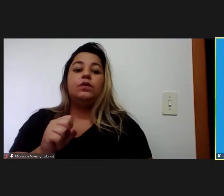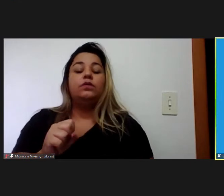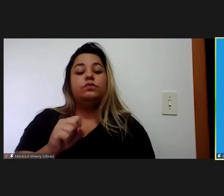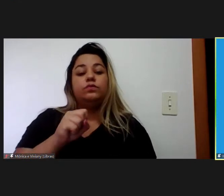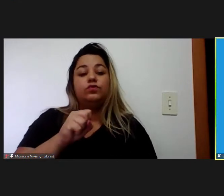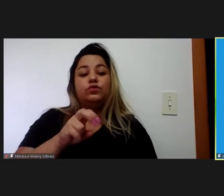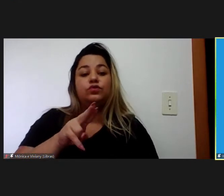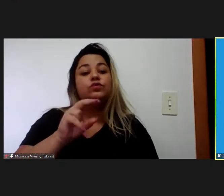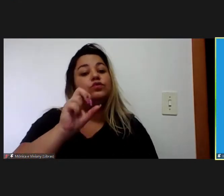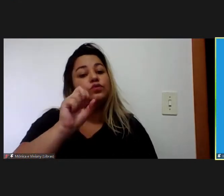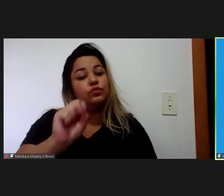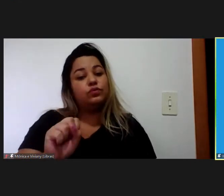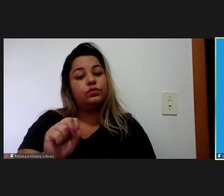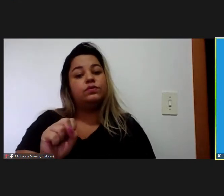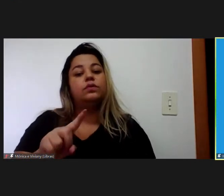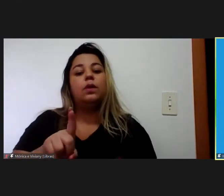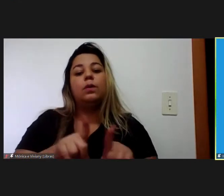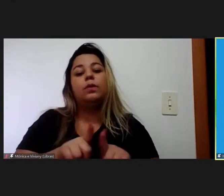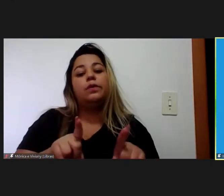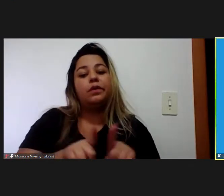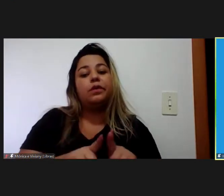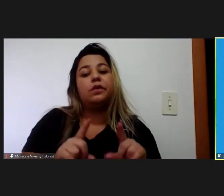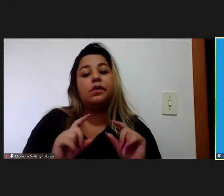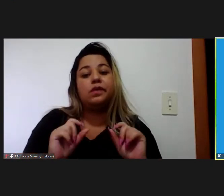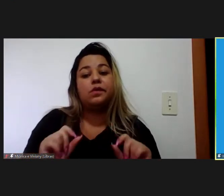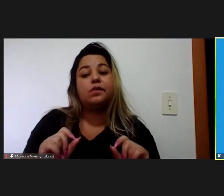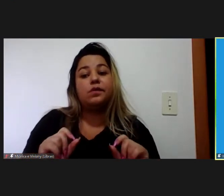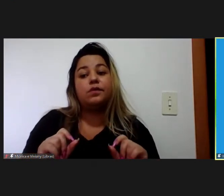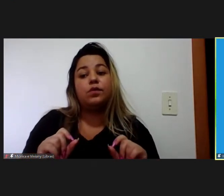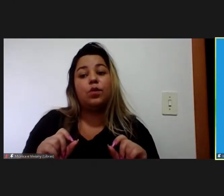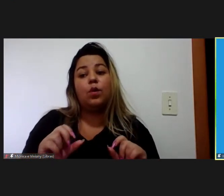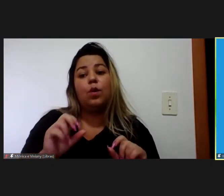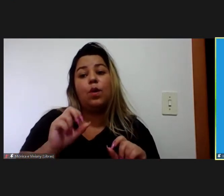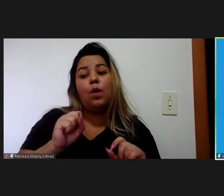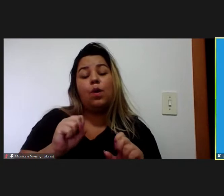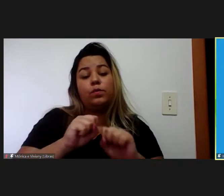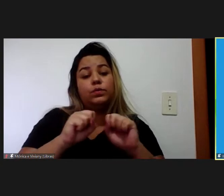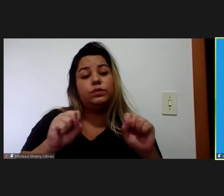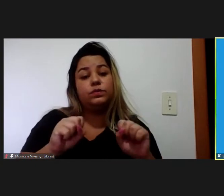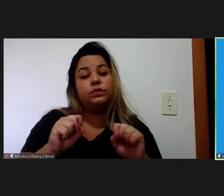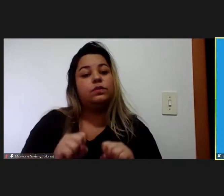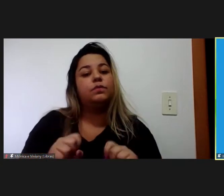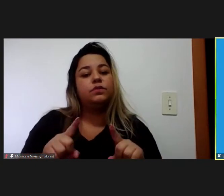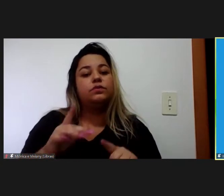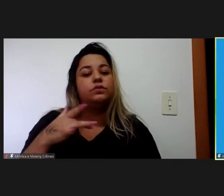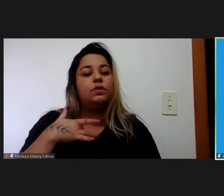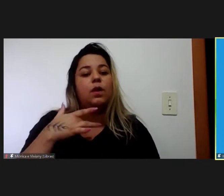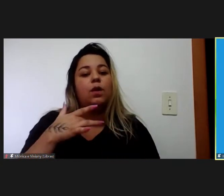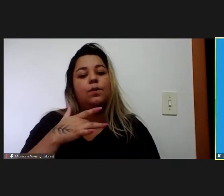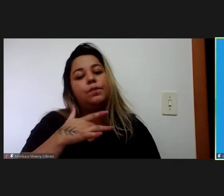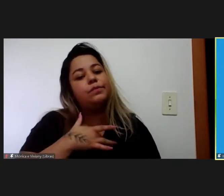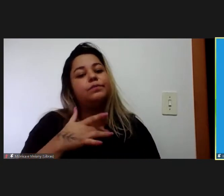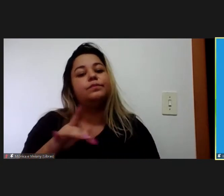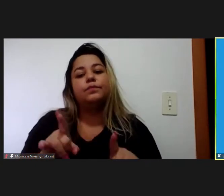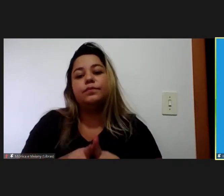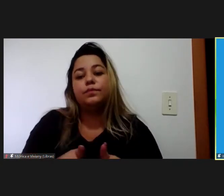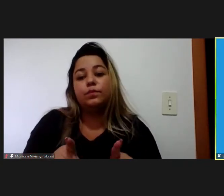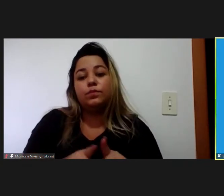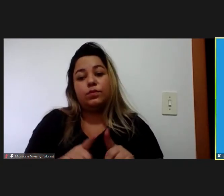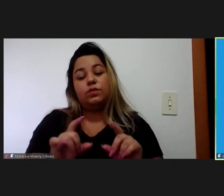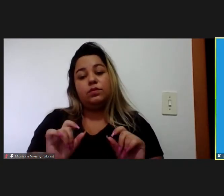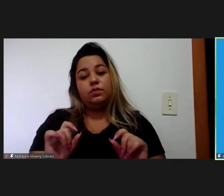done. To improve the integration with the institutions in the health systems are necessary to have